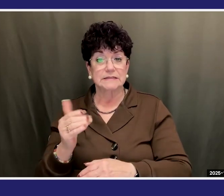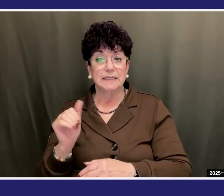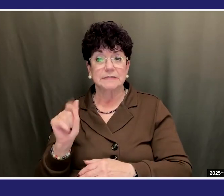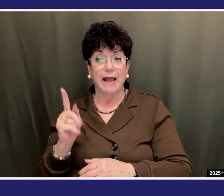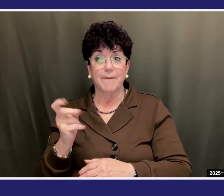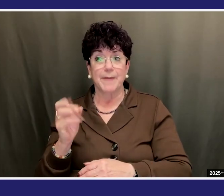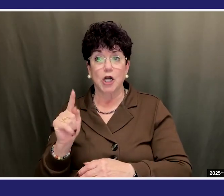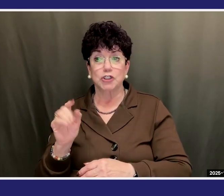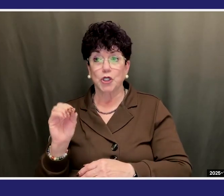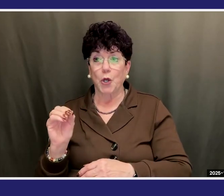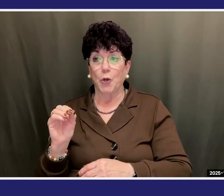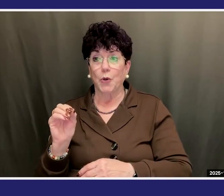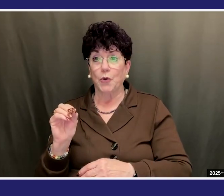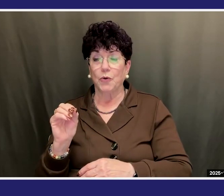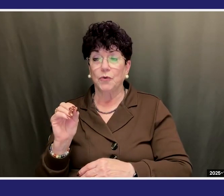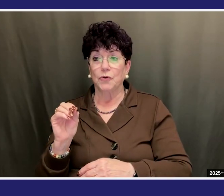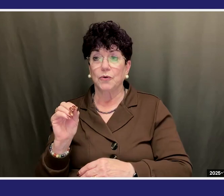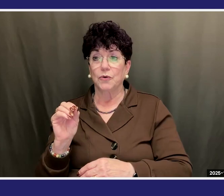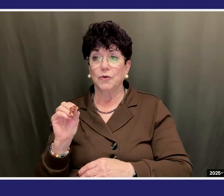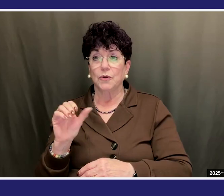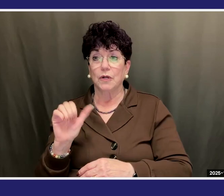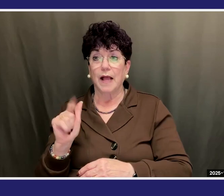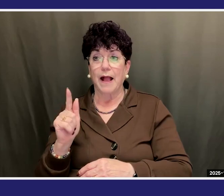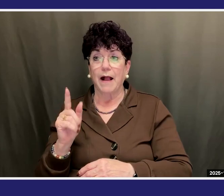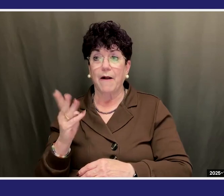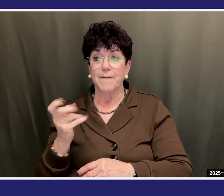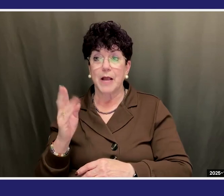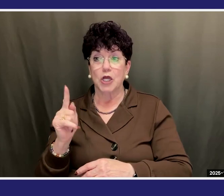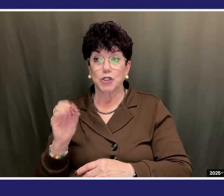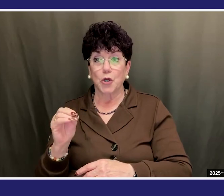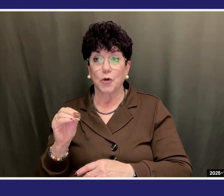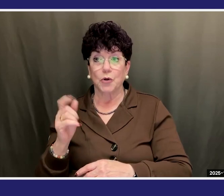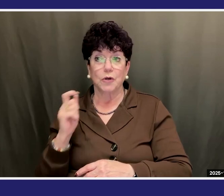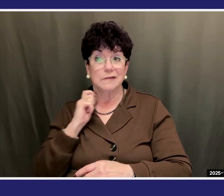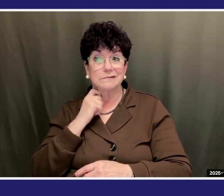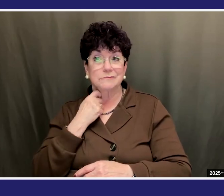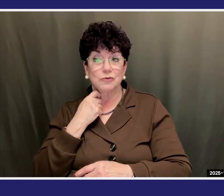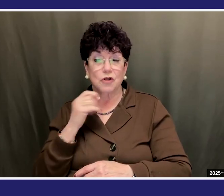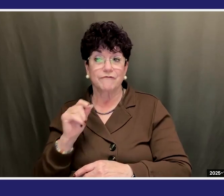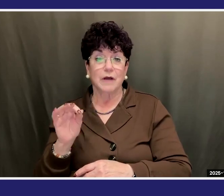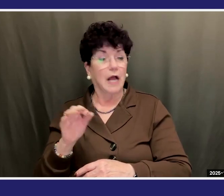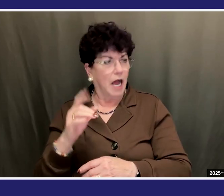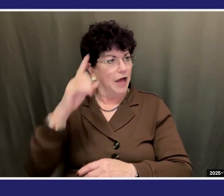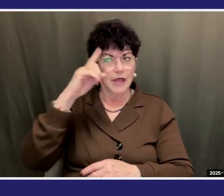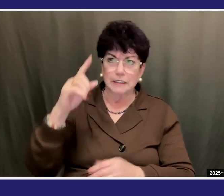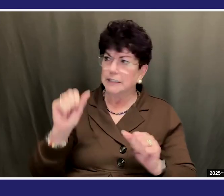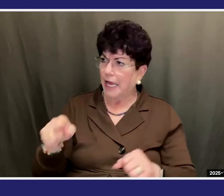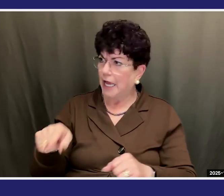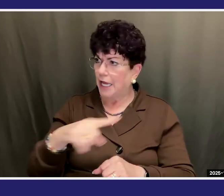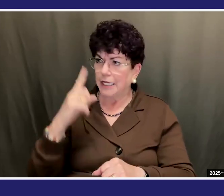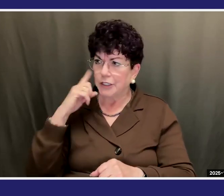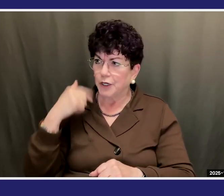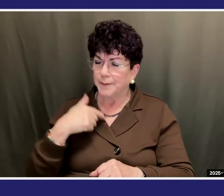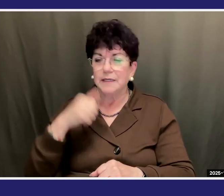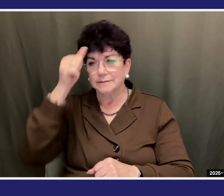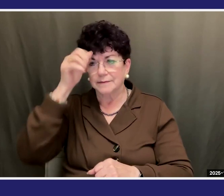Alberto. Alberto, are you able to come off of mute? I think I am. Can you hear me? Yep. Yes,